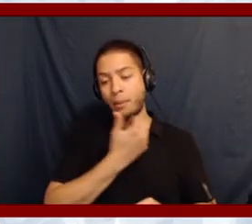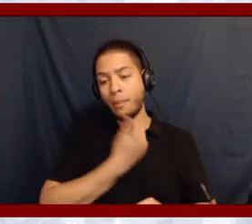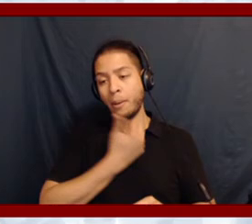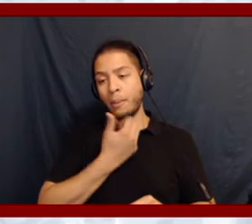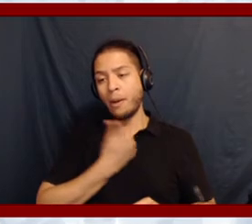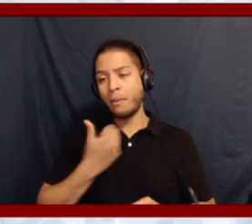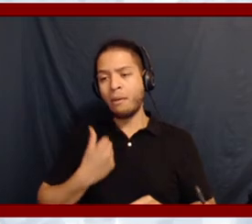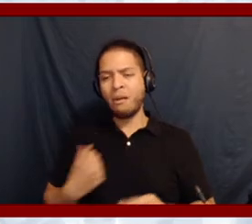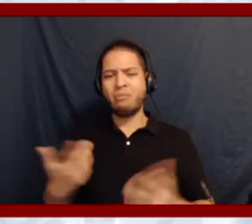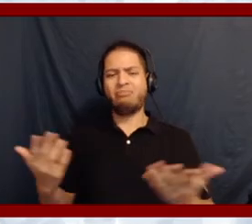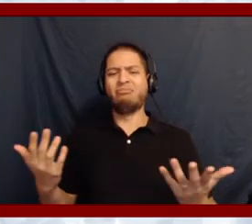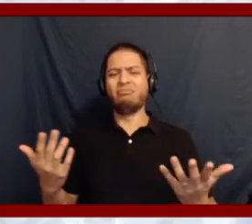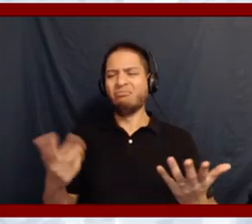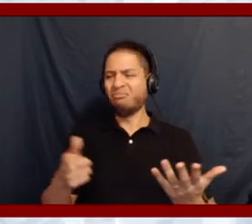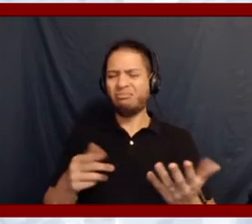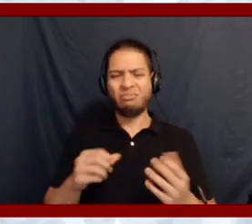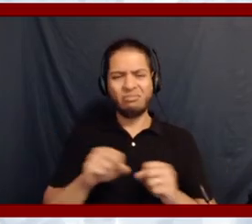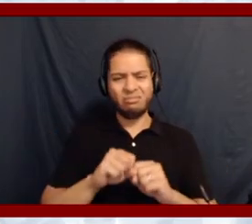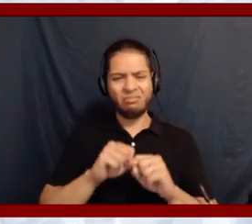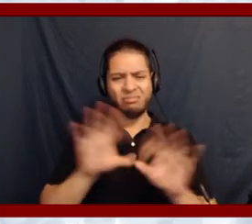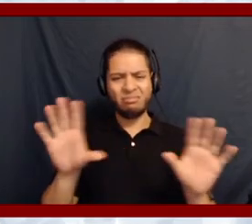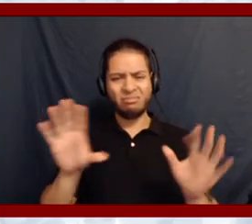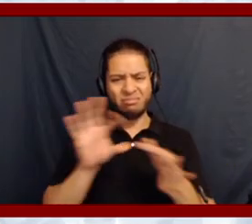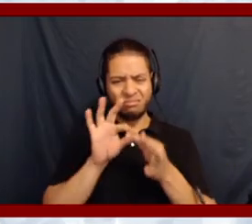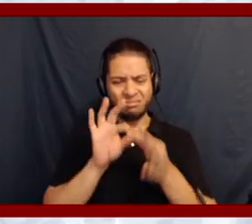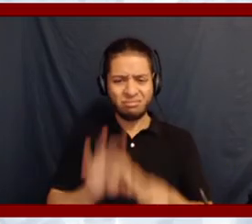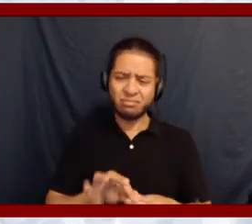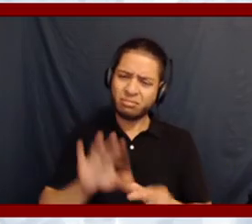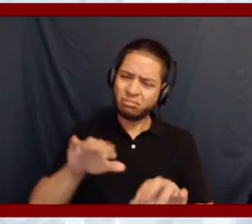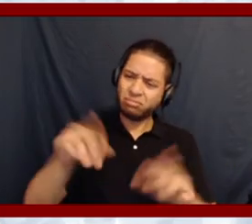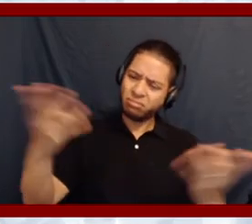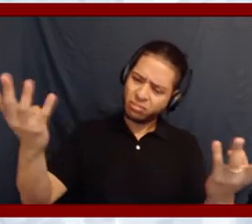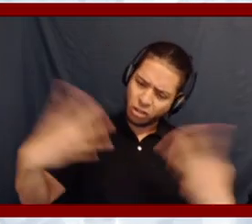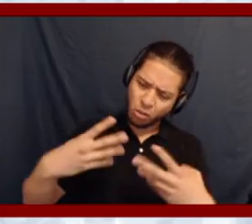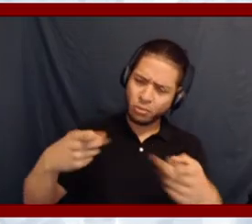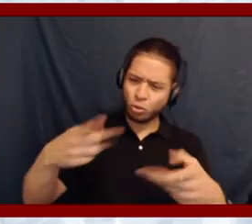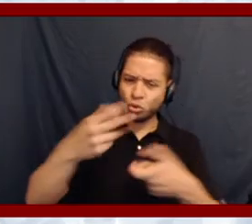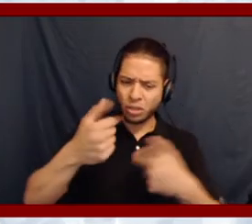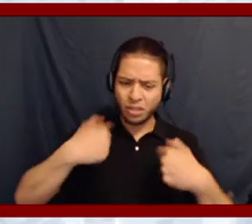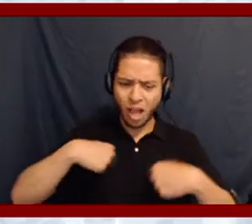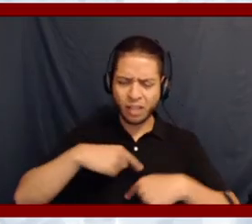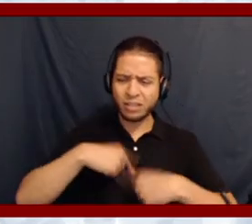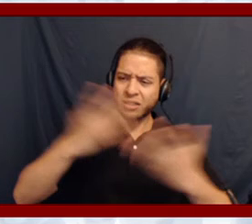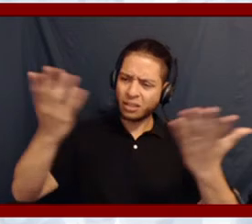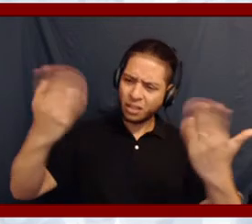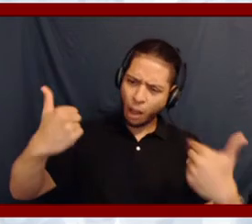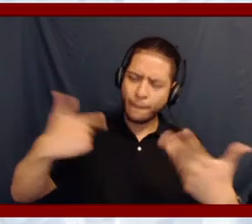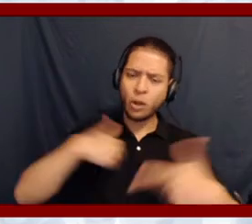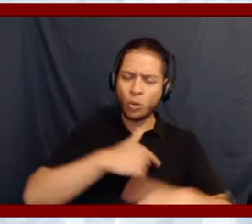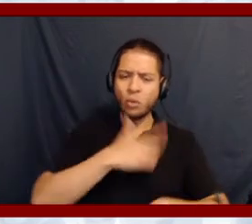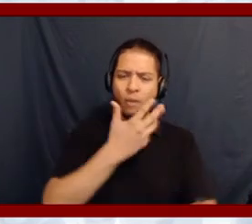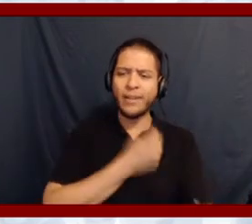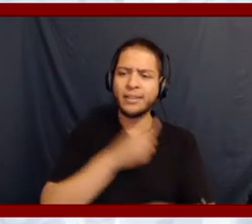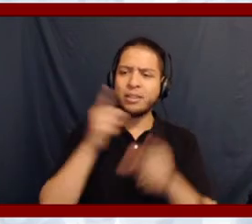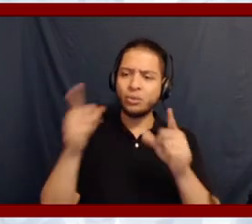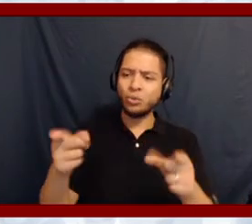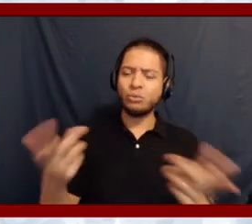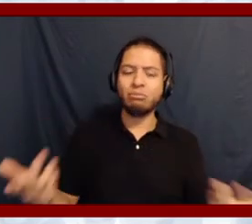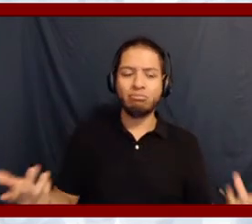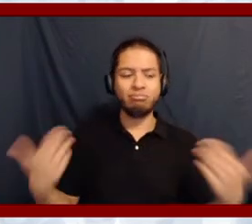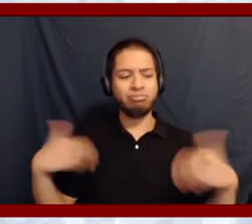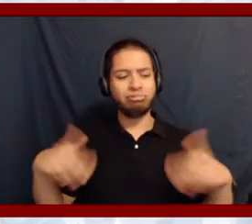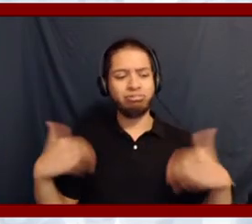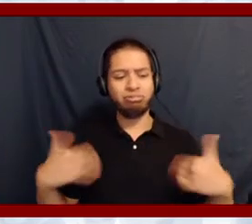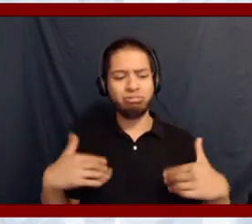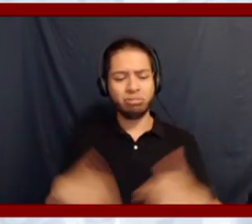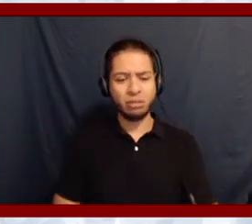sense of connection with the community and saying, hey, you can come to us, you know us, you trust us. So it's really important that we